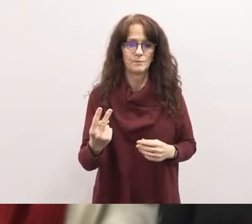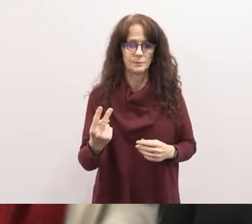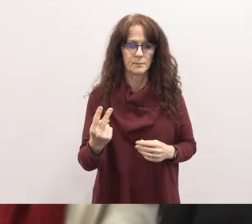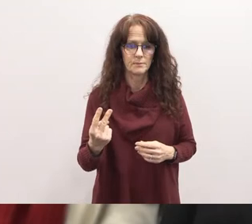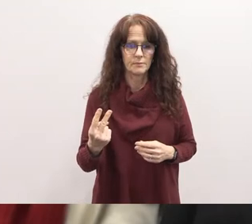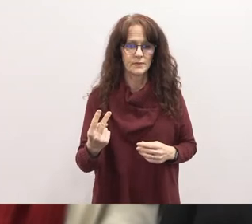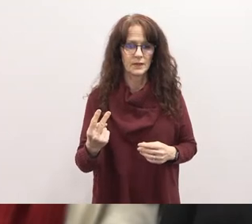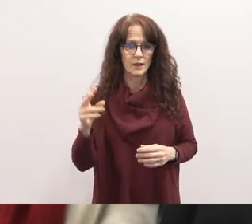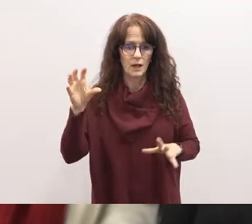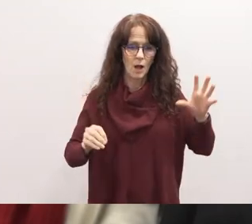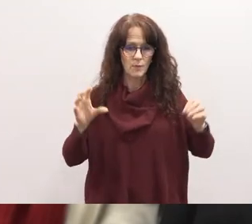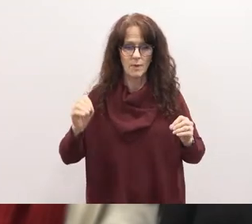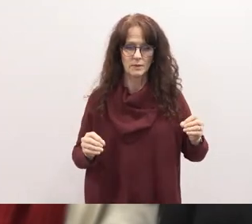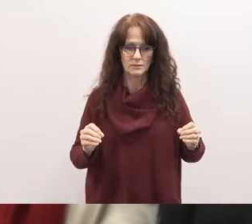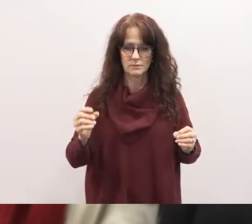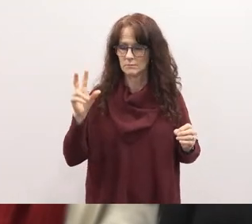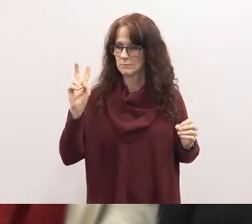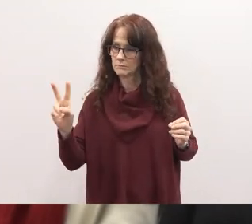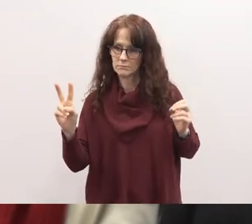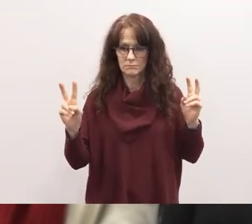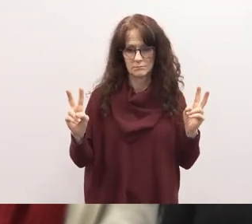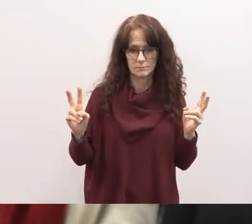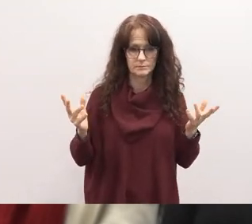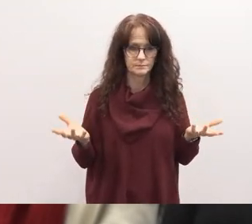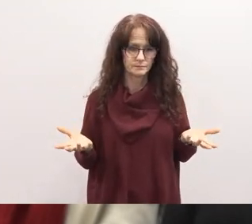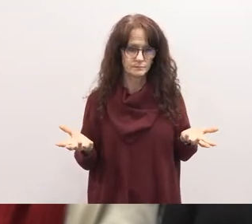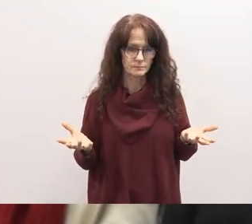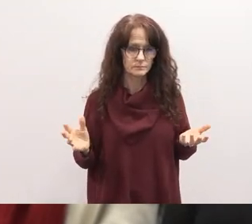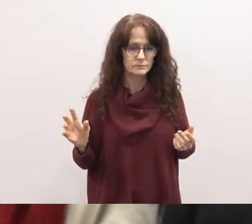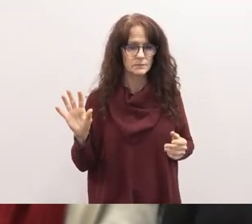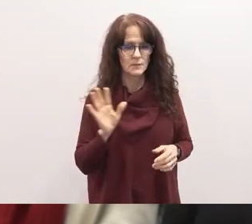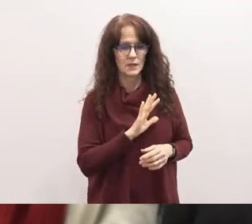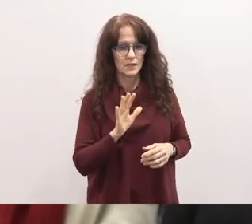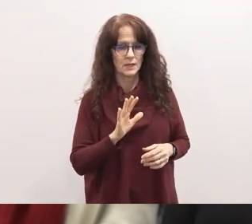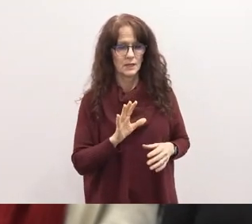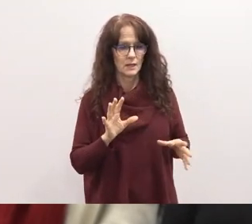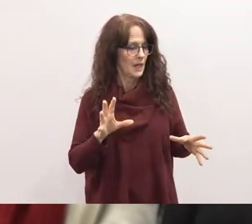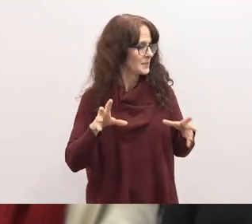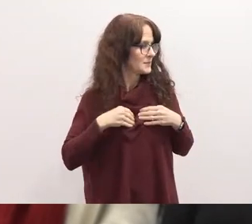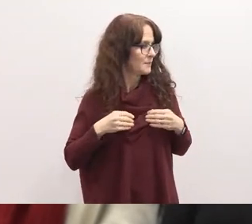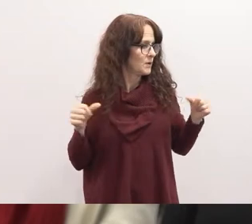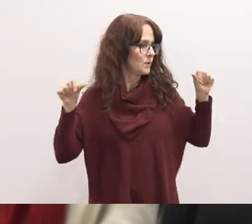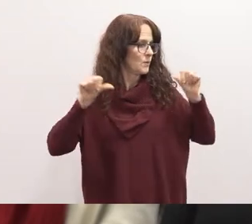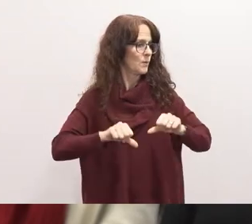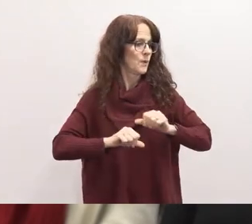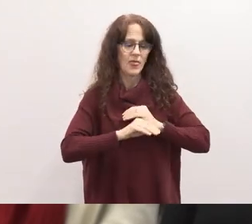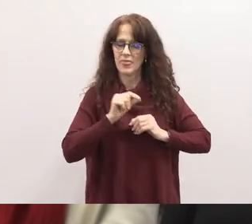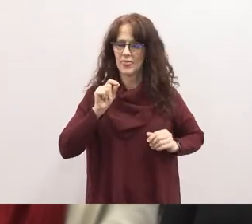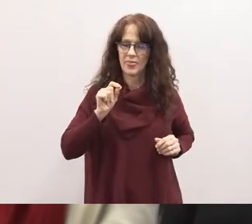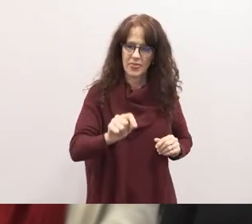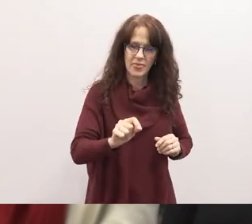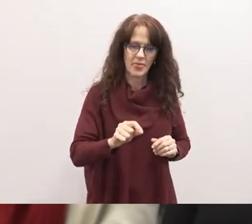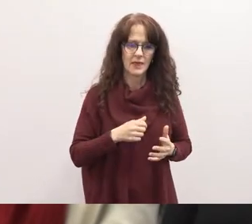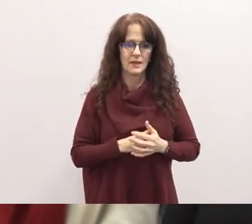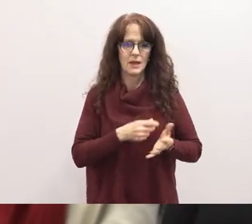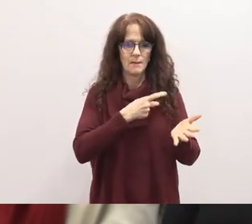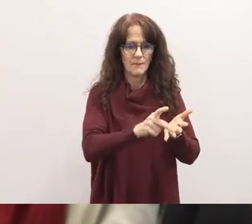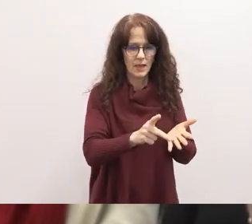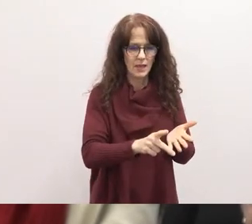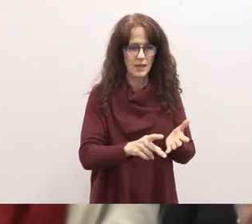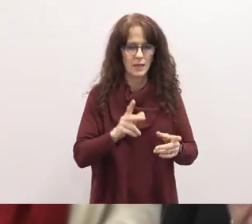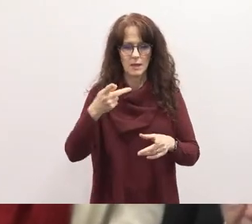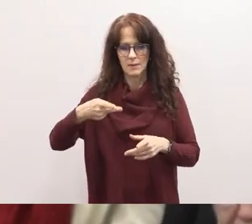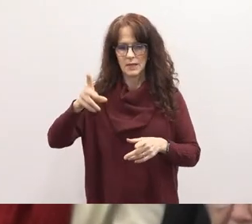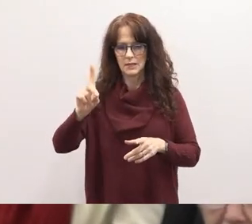We're compromising. We want to negotiate. And from your side, it's take it or leave it. This is it. Here's the pay offer. Here's the